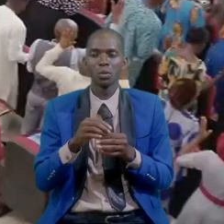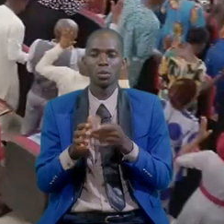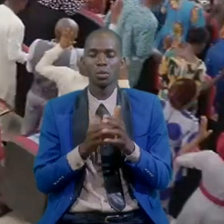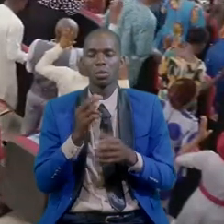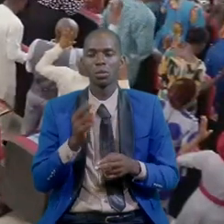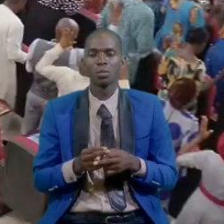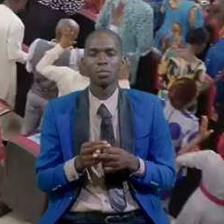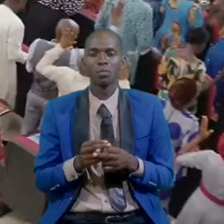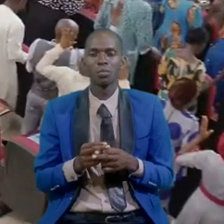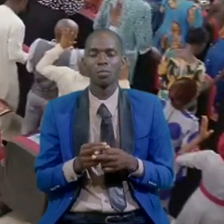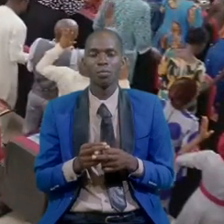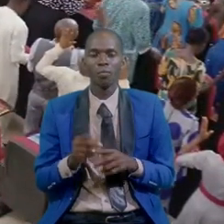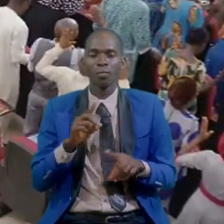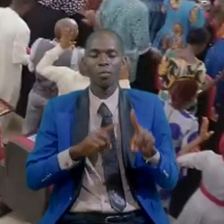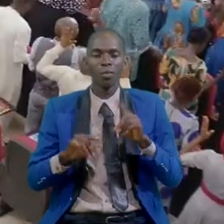I am an achiever.